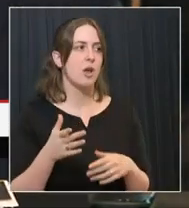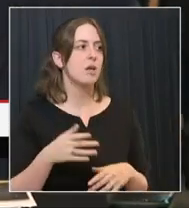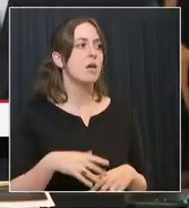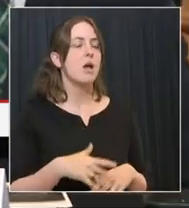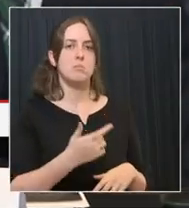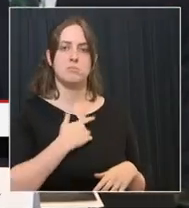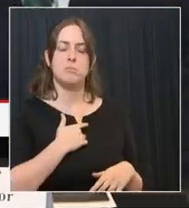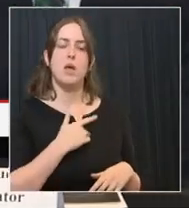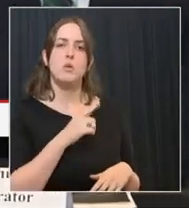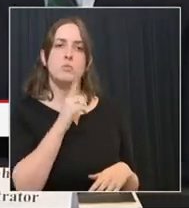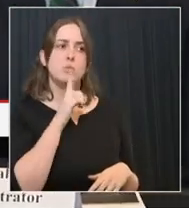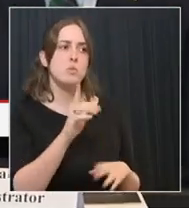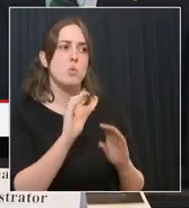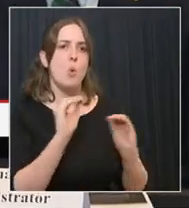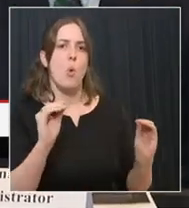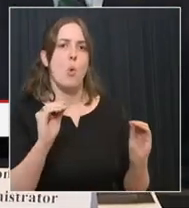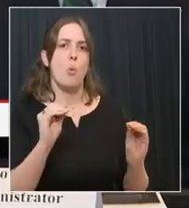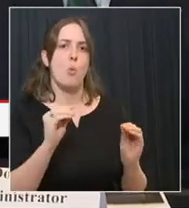FY25.